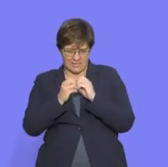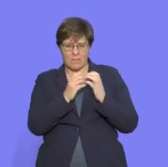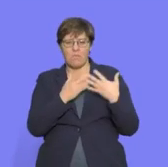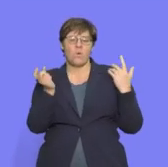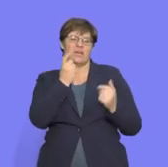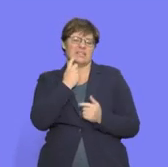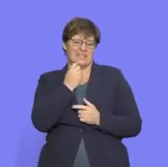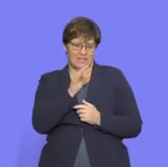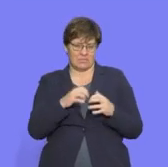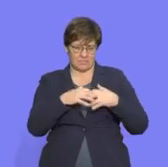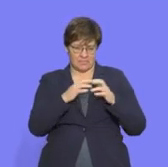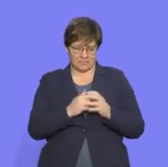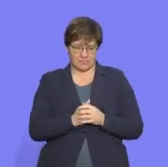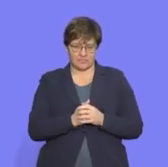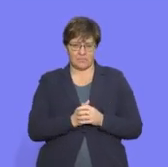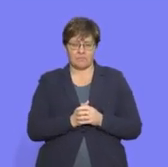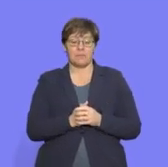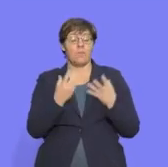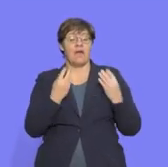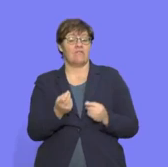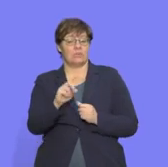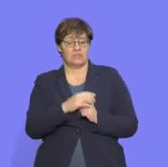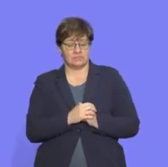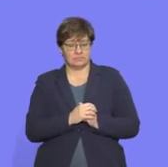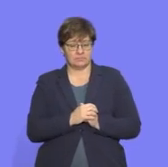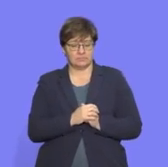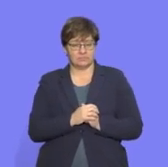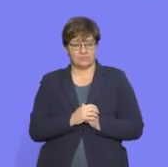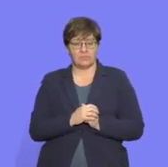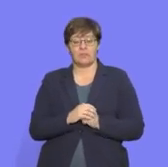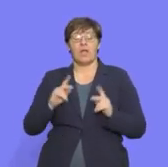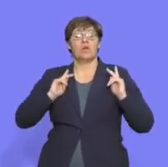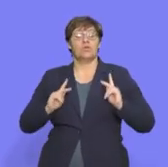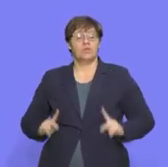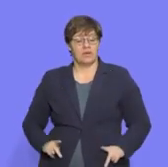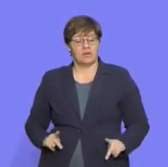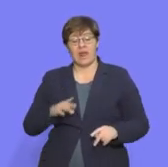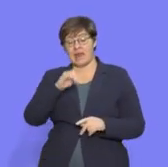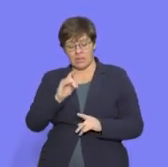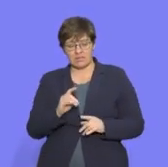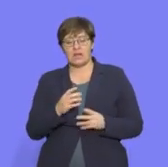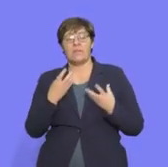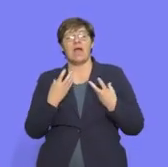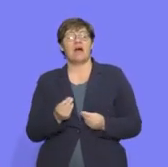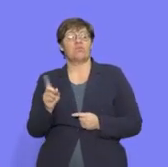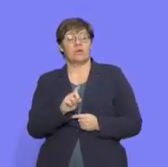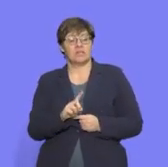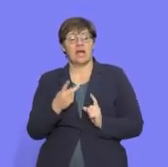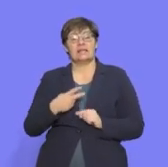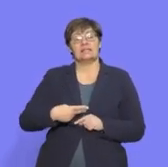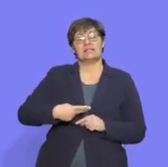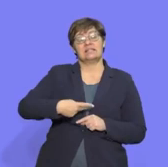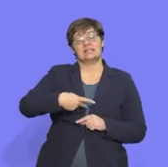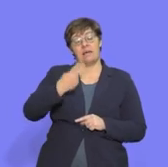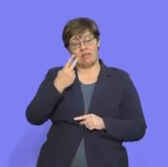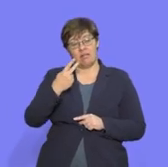make it a bit easier. Okay, so what do we have? Humans, or mammals, have what we call a